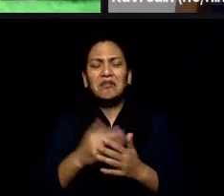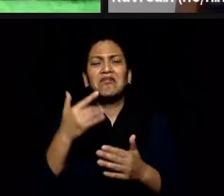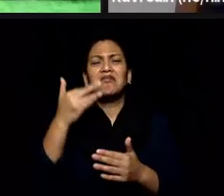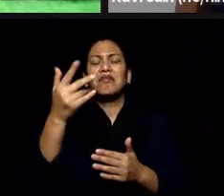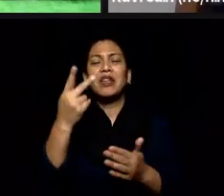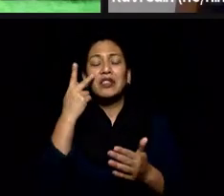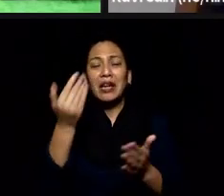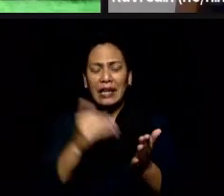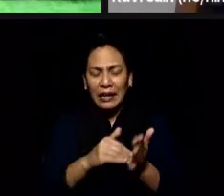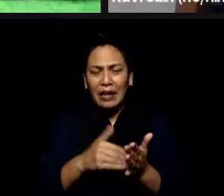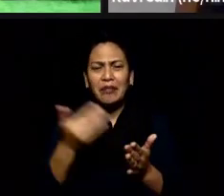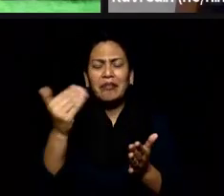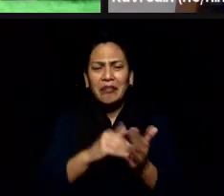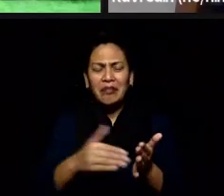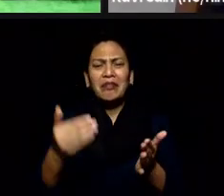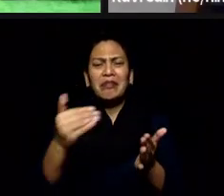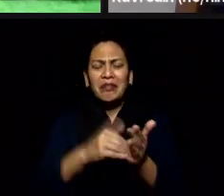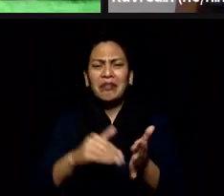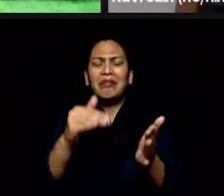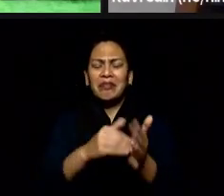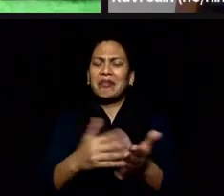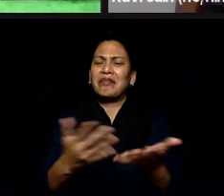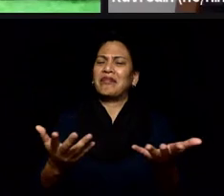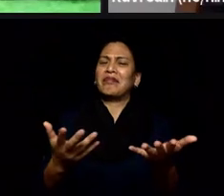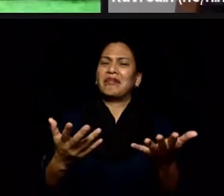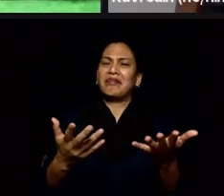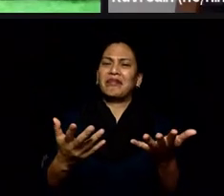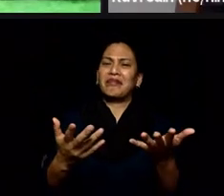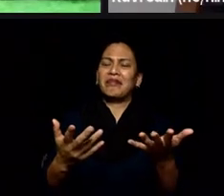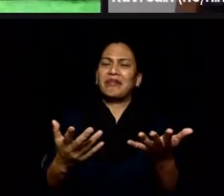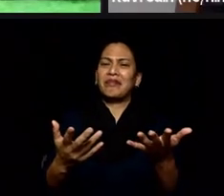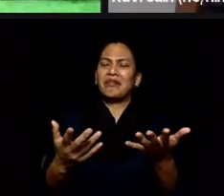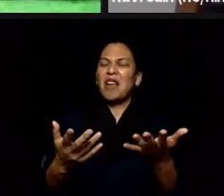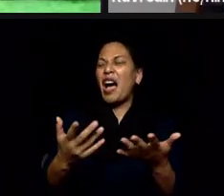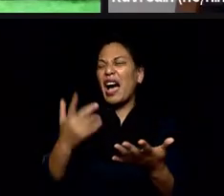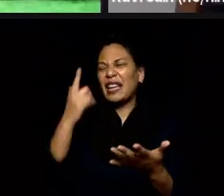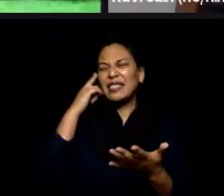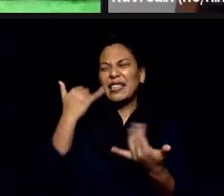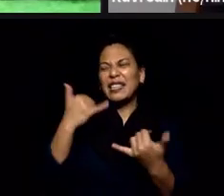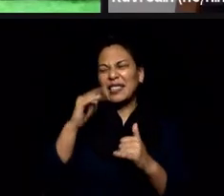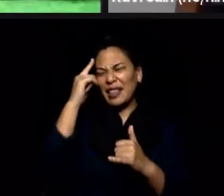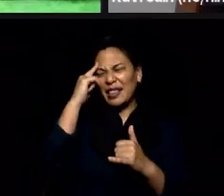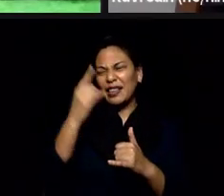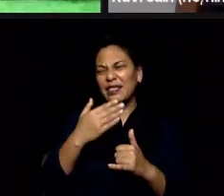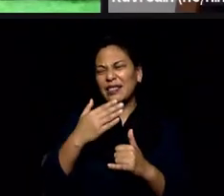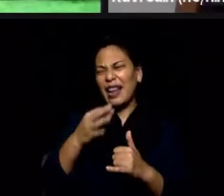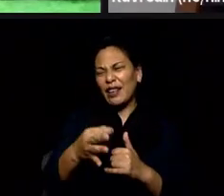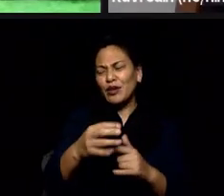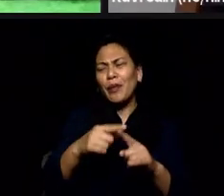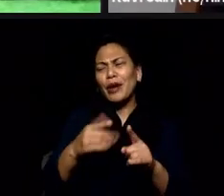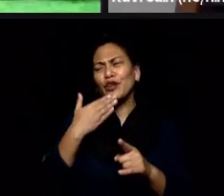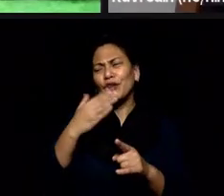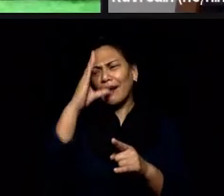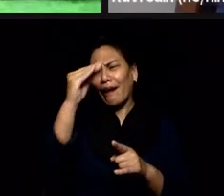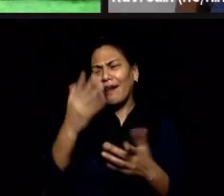And then he just kept coming. I still think he's a bit of an asshole, but he's a good guy.